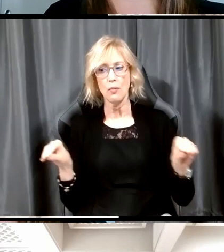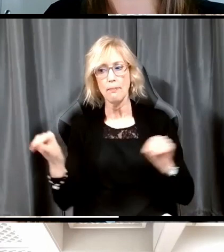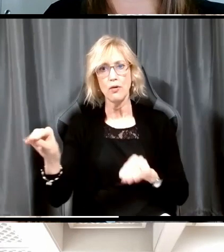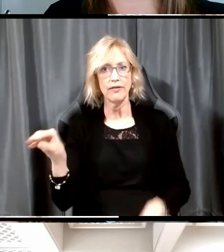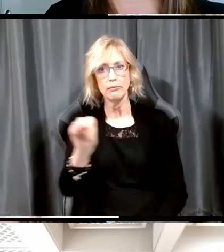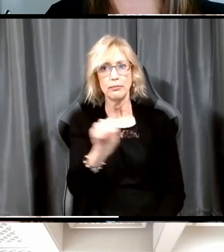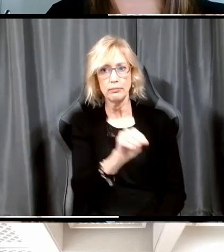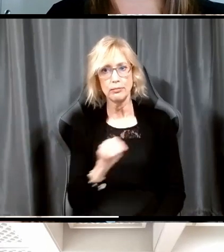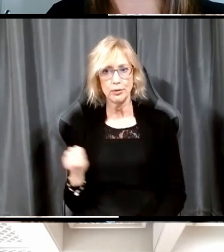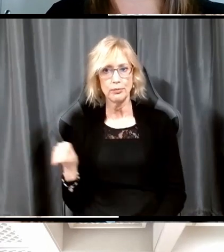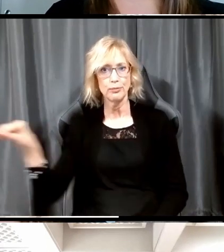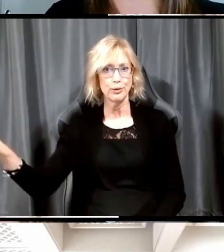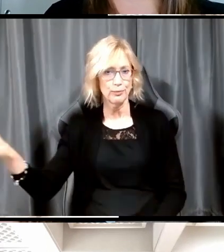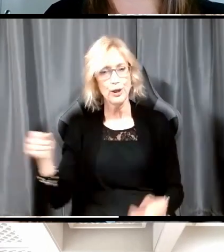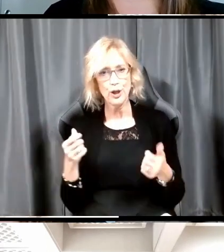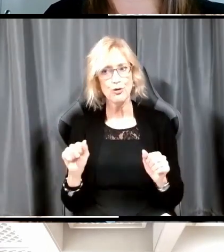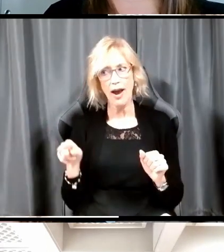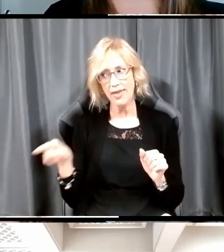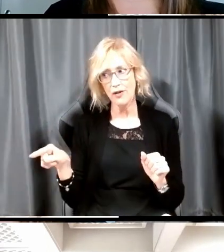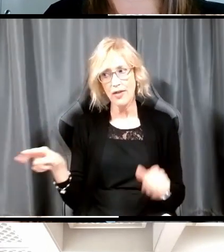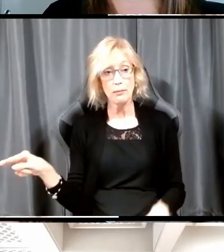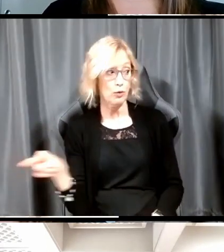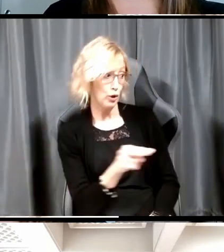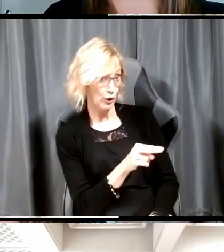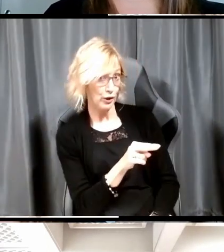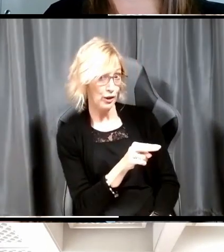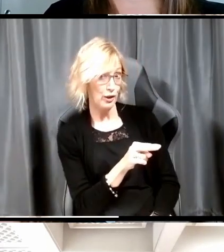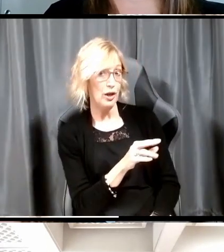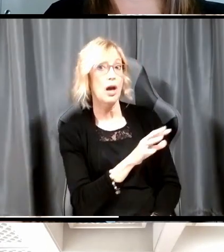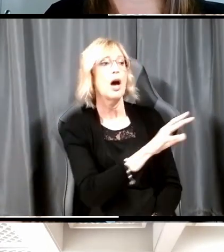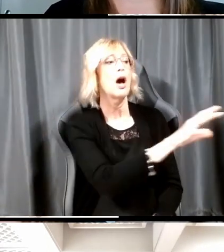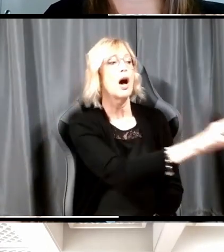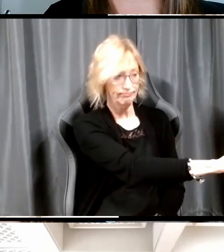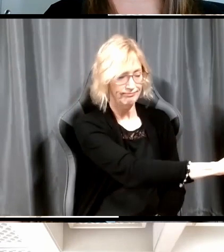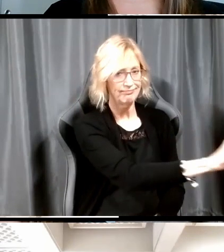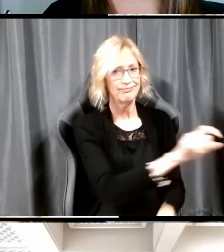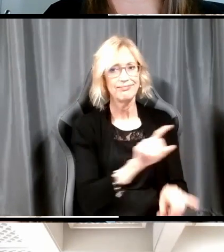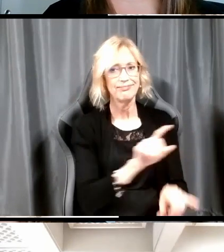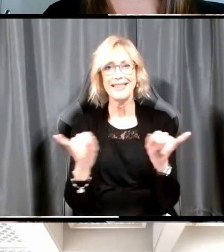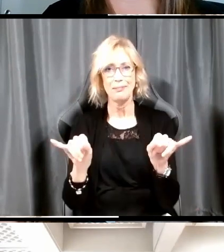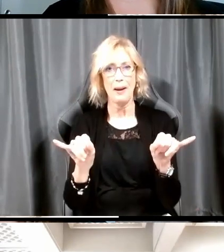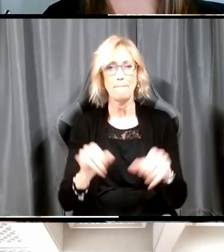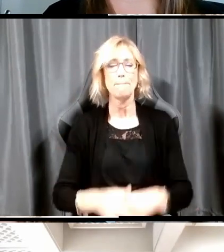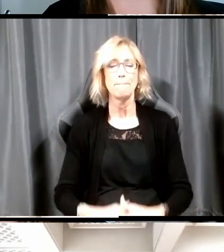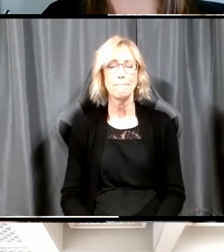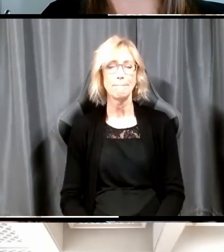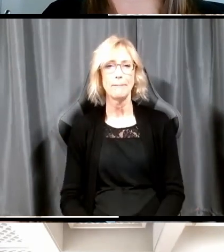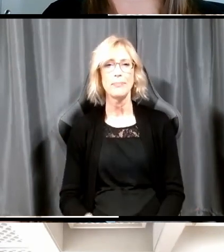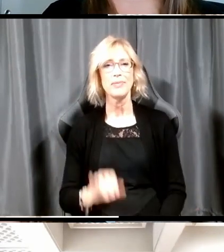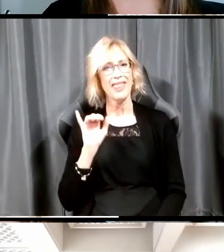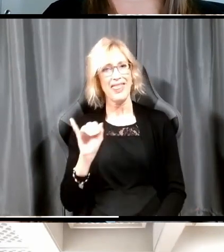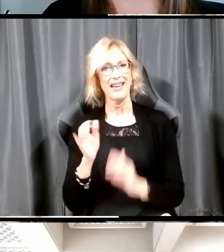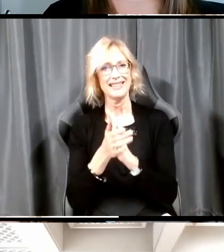so that we can try and get them to look first, reach at the same time. That kind of